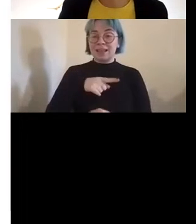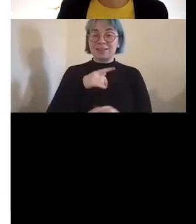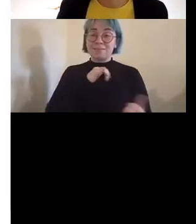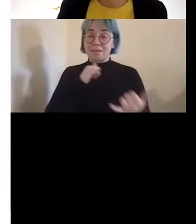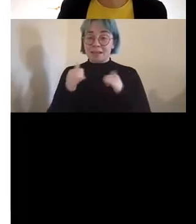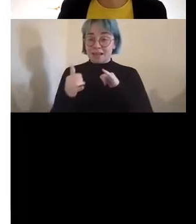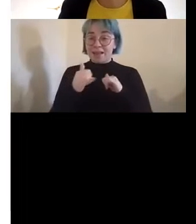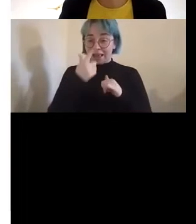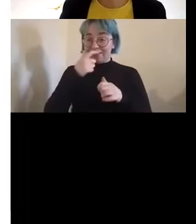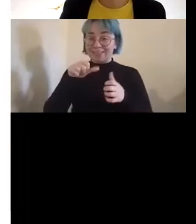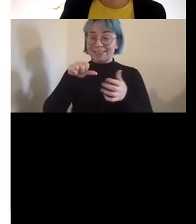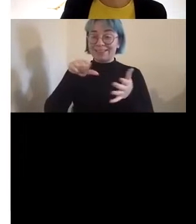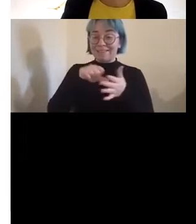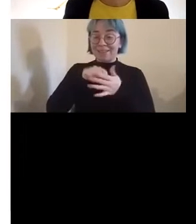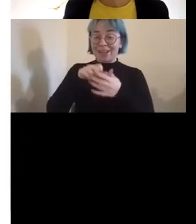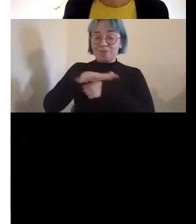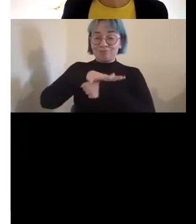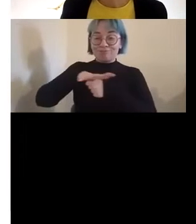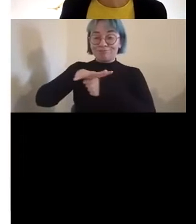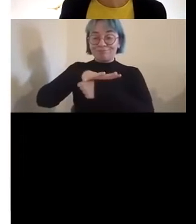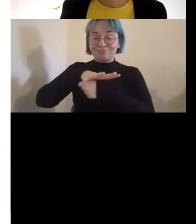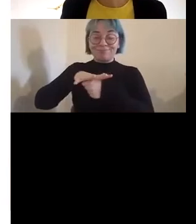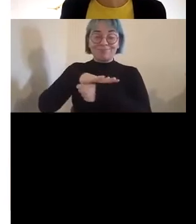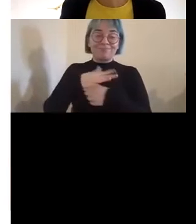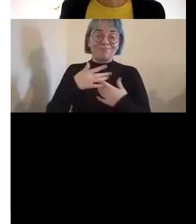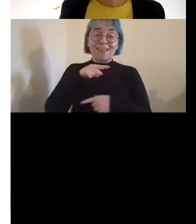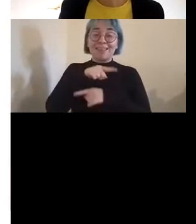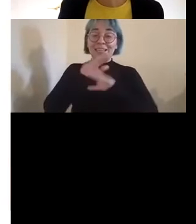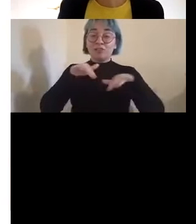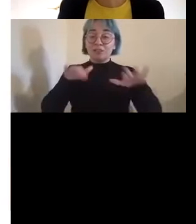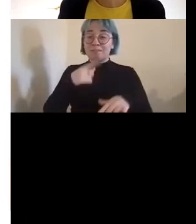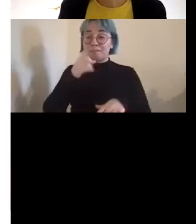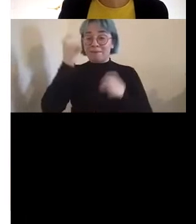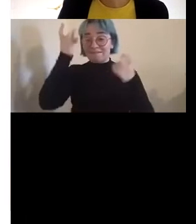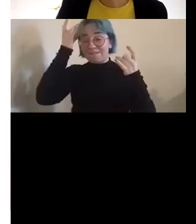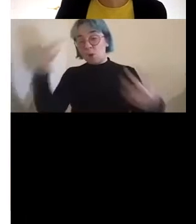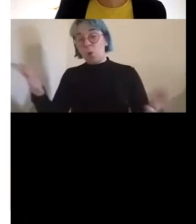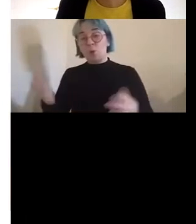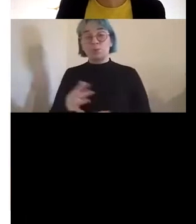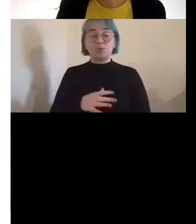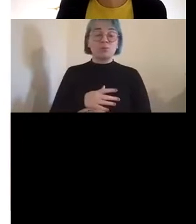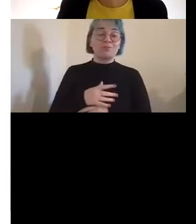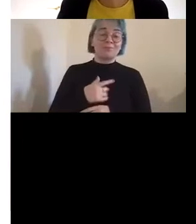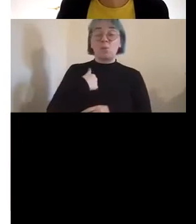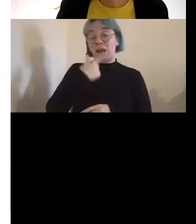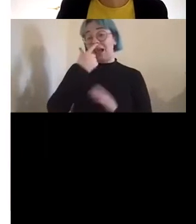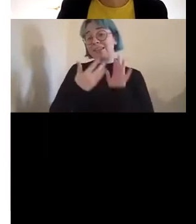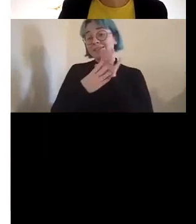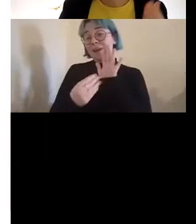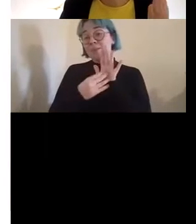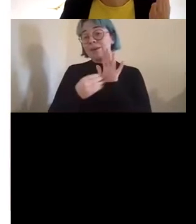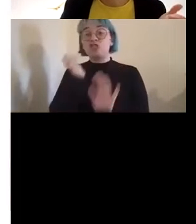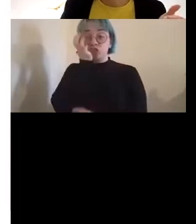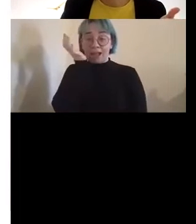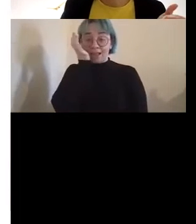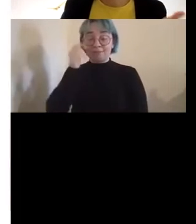quite a difficult situation. These children may be forgotten a little bit. I can give an example in the Czech Republic,